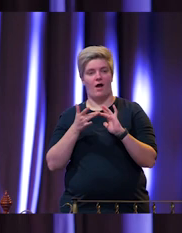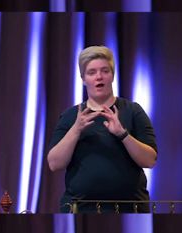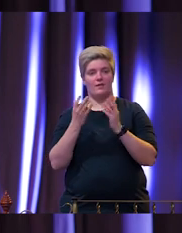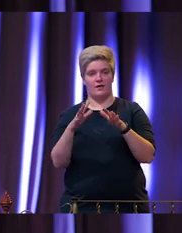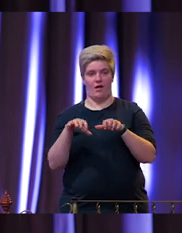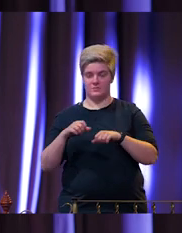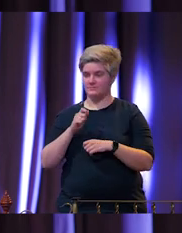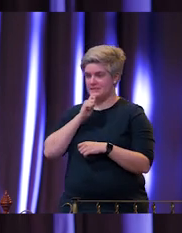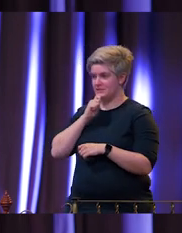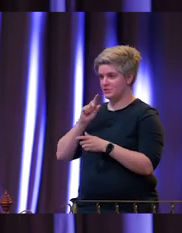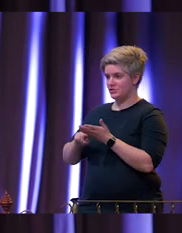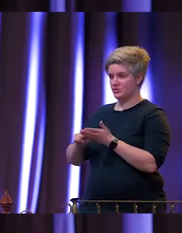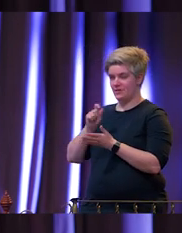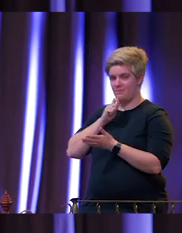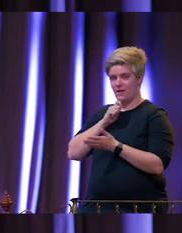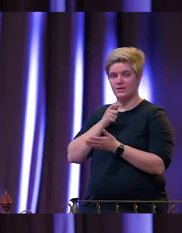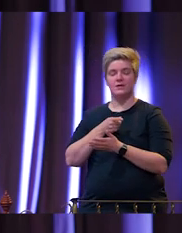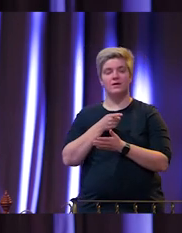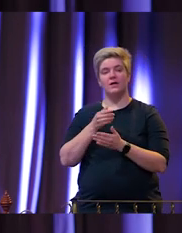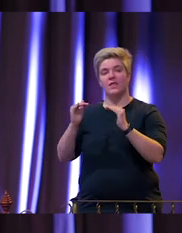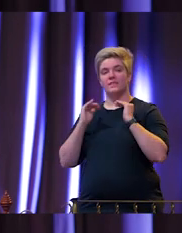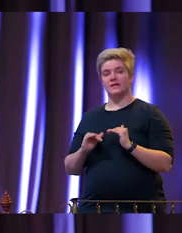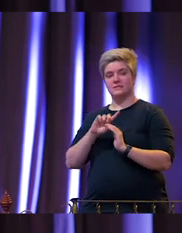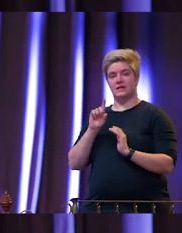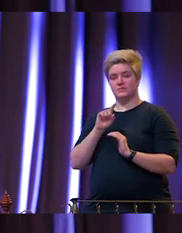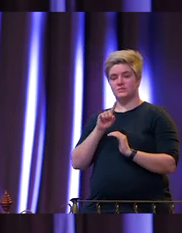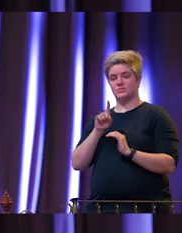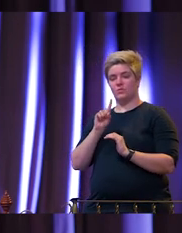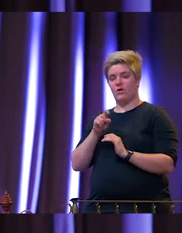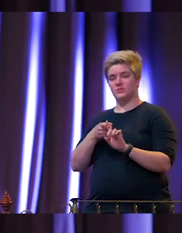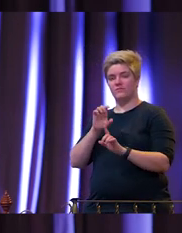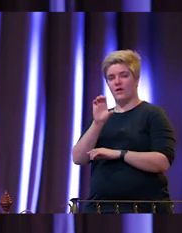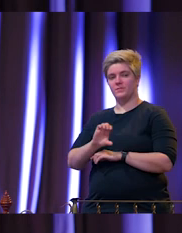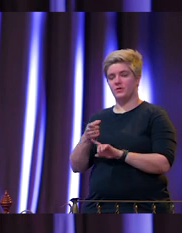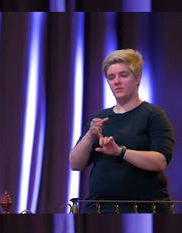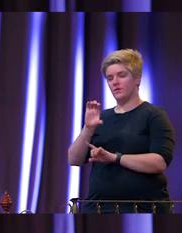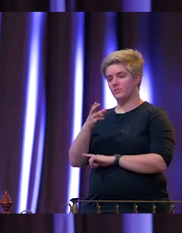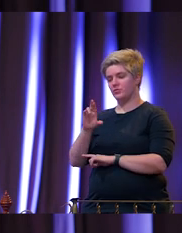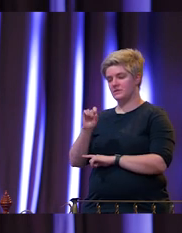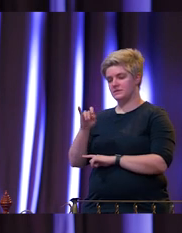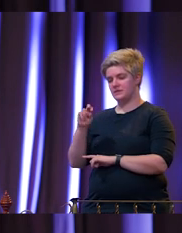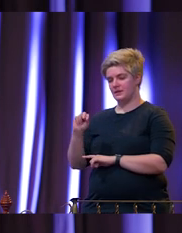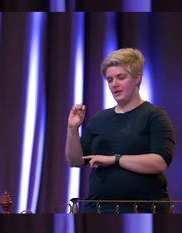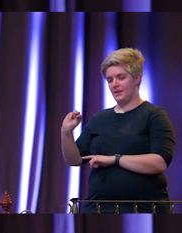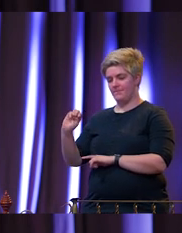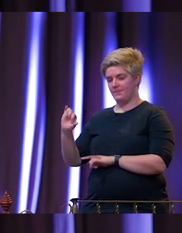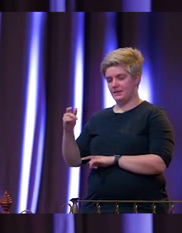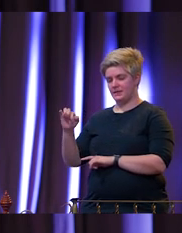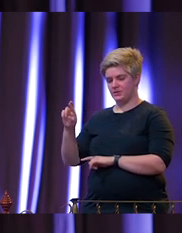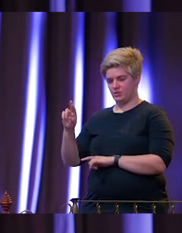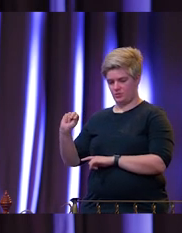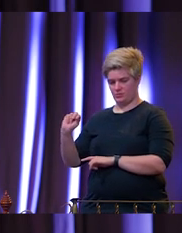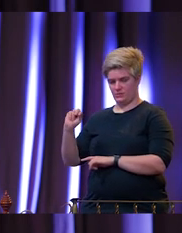the Zoom room comes from Chrissy McEachern from Filament Theater. And Chrissy begins by acknowledging that this may